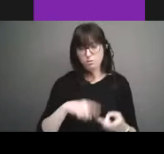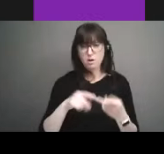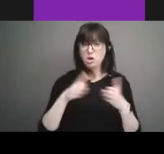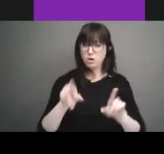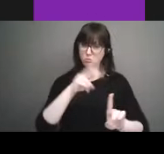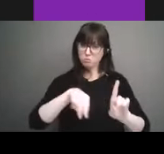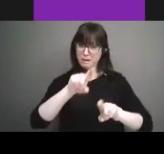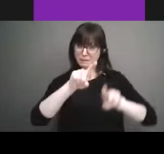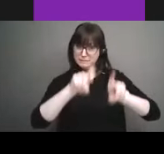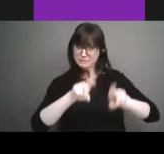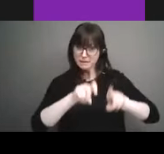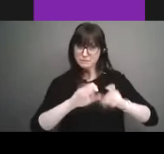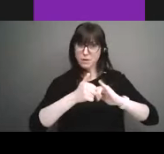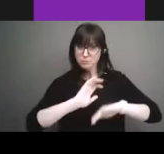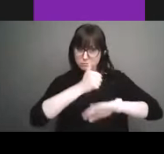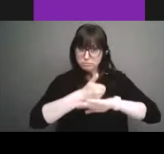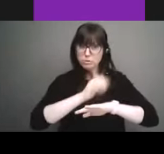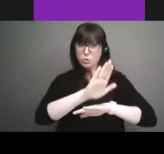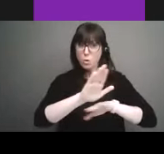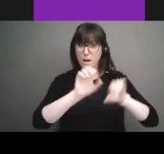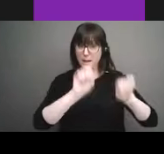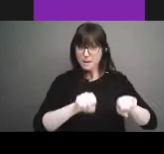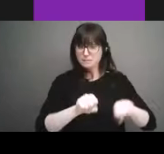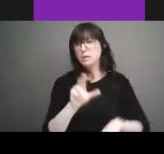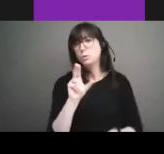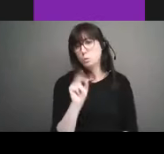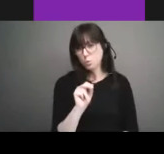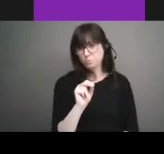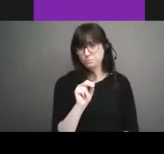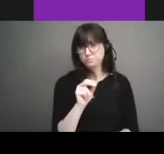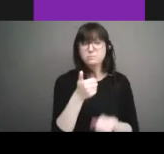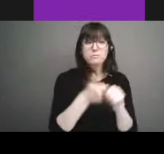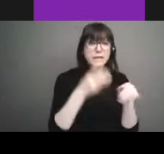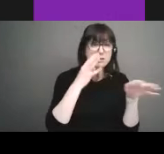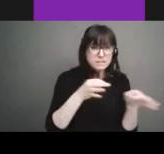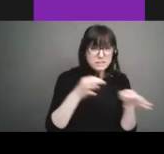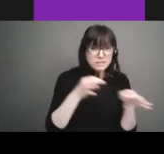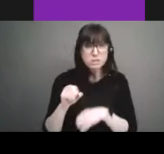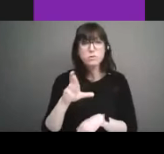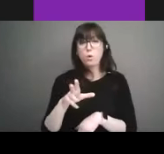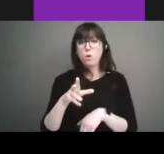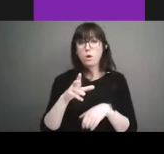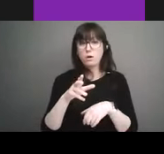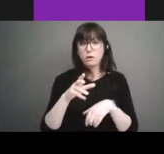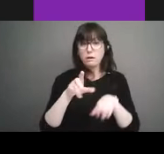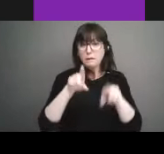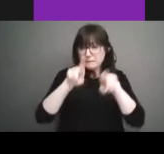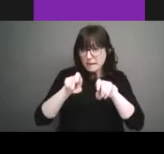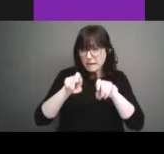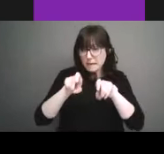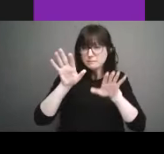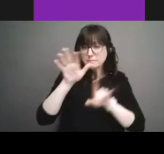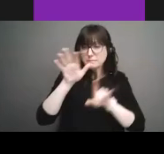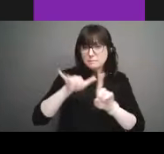application for establishing mental capacity. Each decision or task has its own corresponding